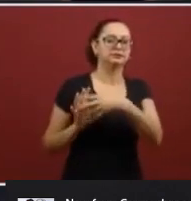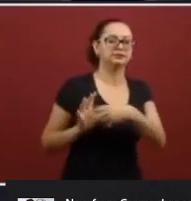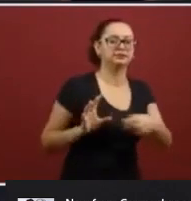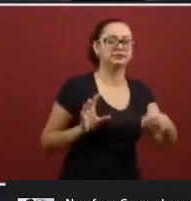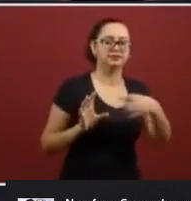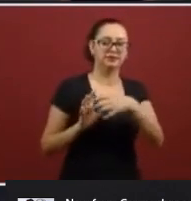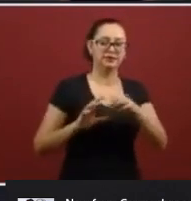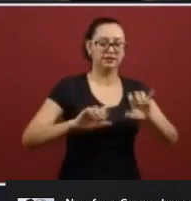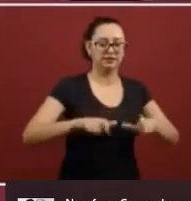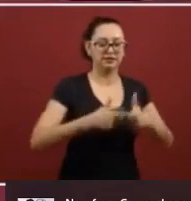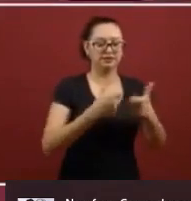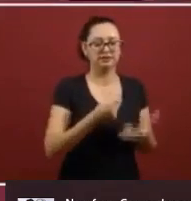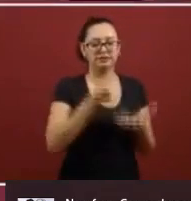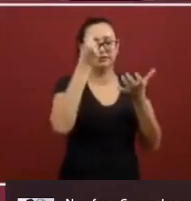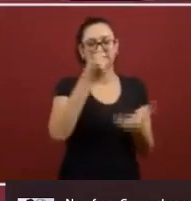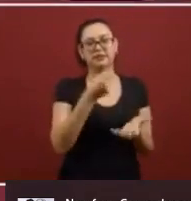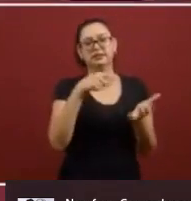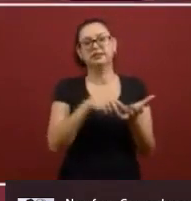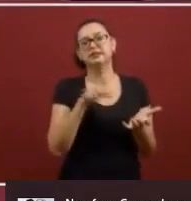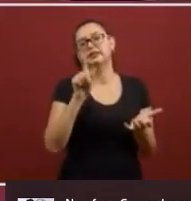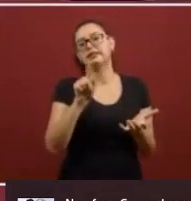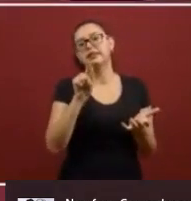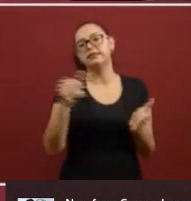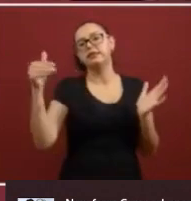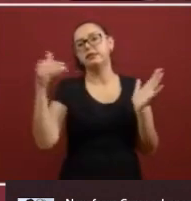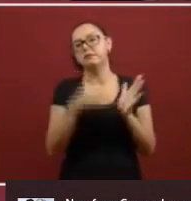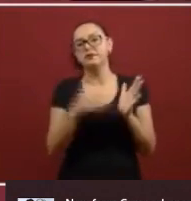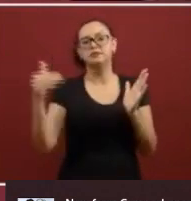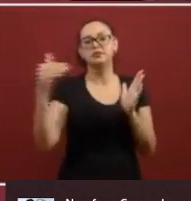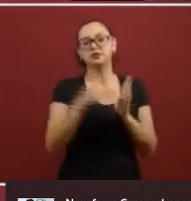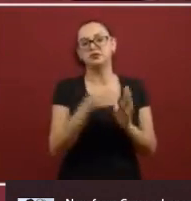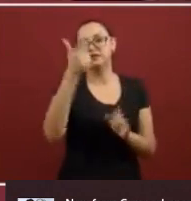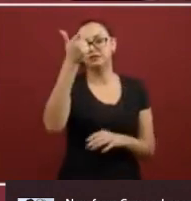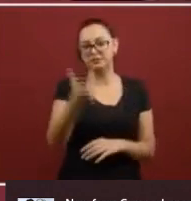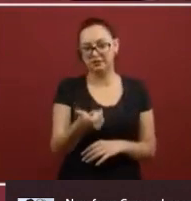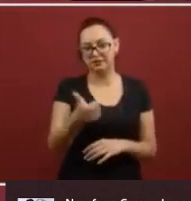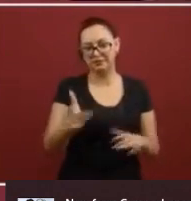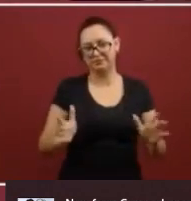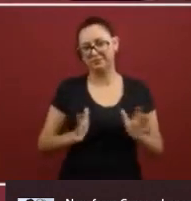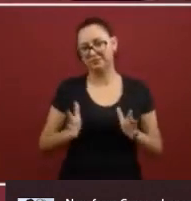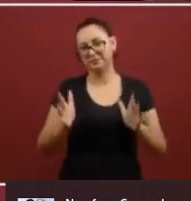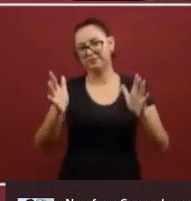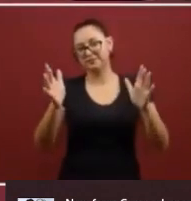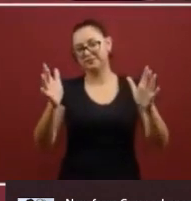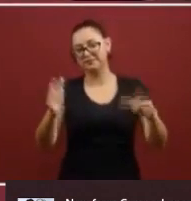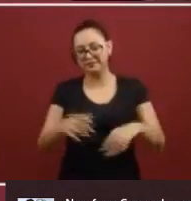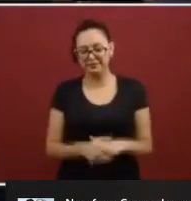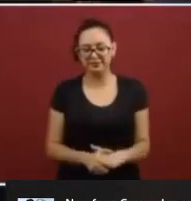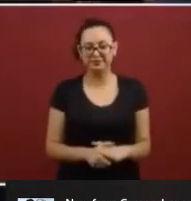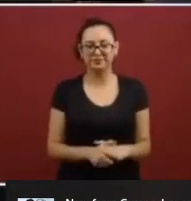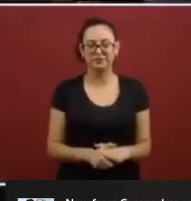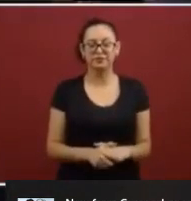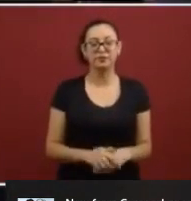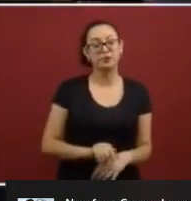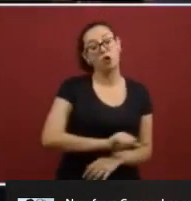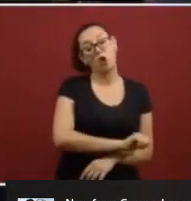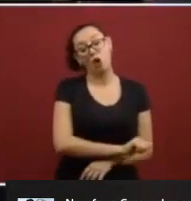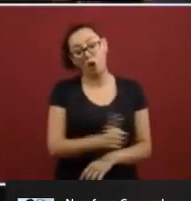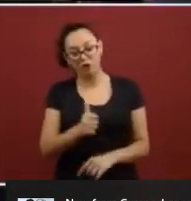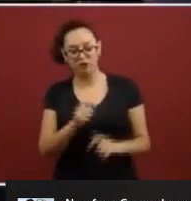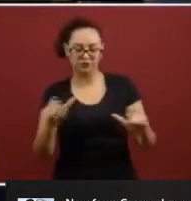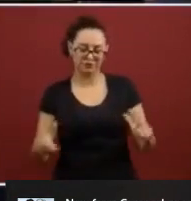monies that they could have 70,000 had, millones de pesos. $70 million that they were supposed to have fondo gotten, and it de was taken salud. from